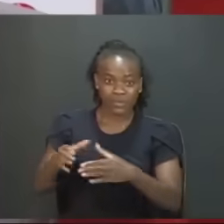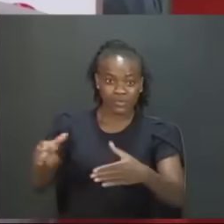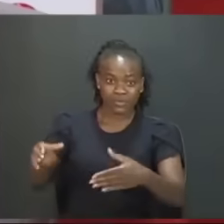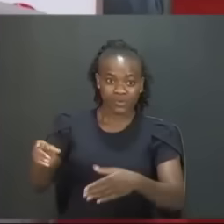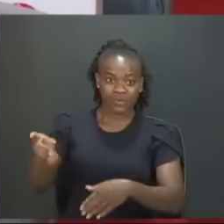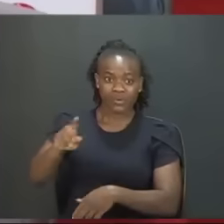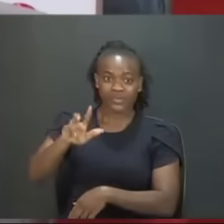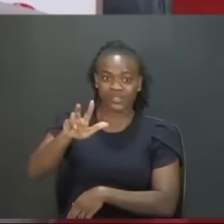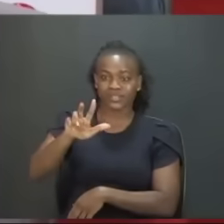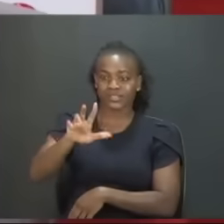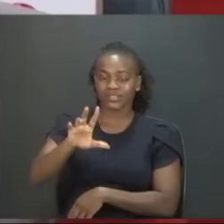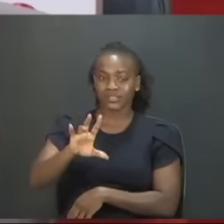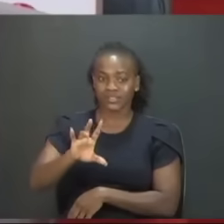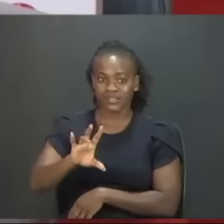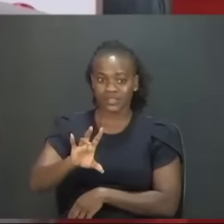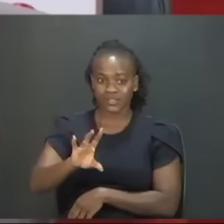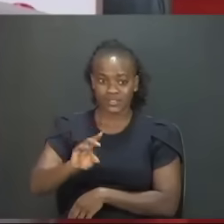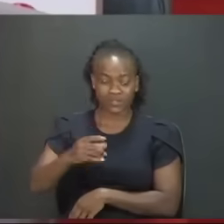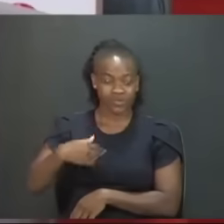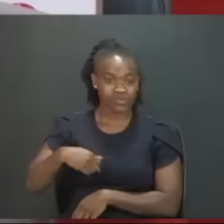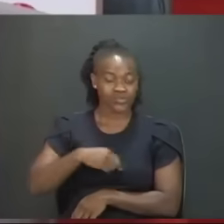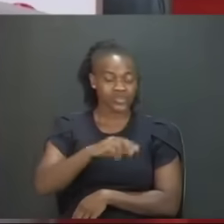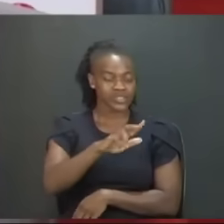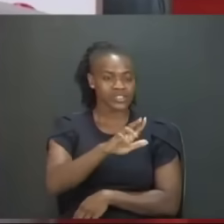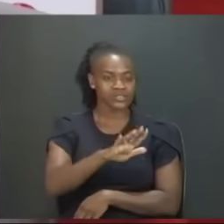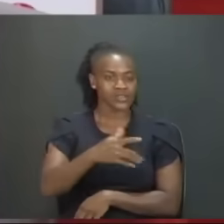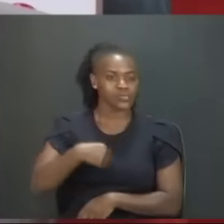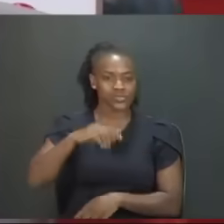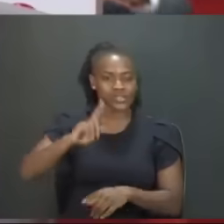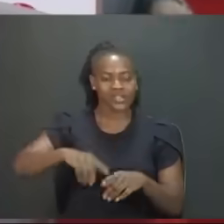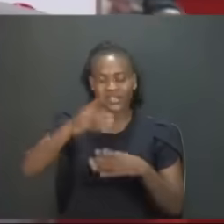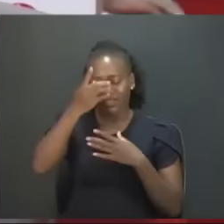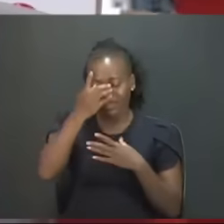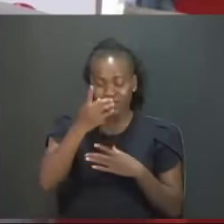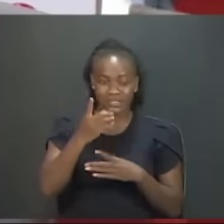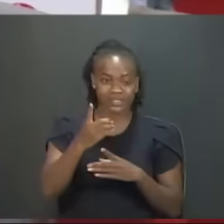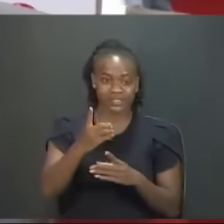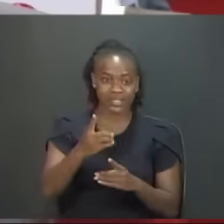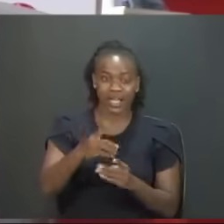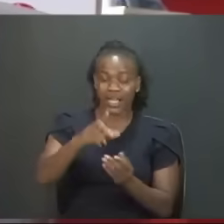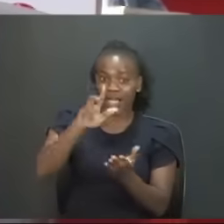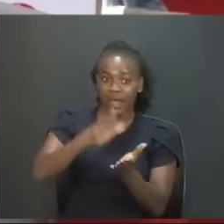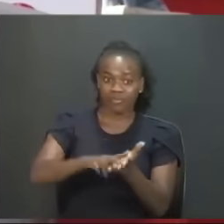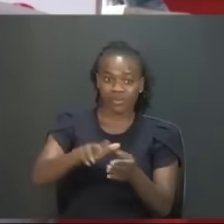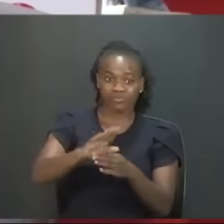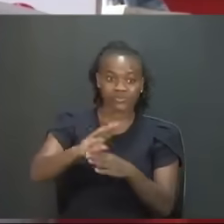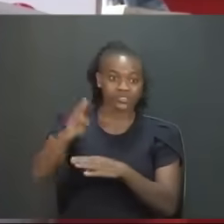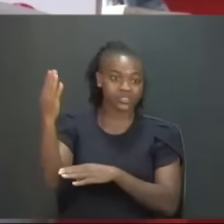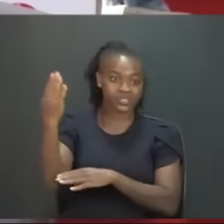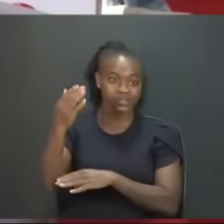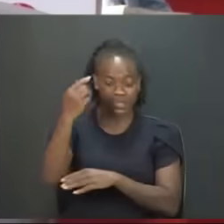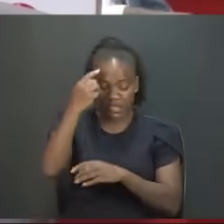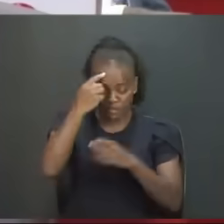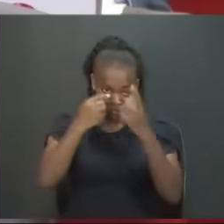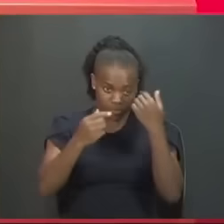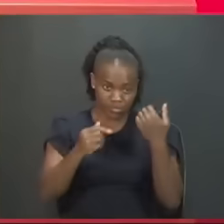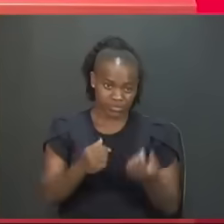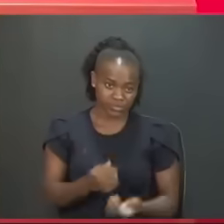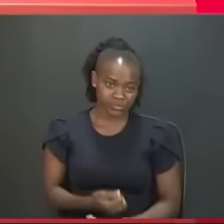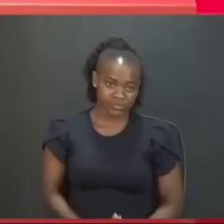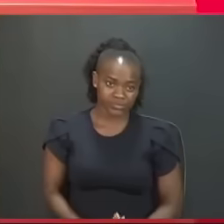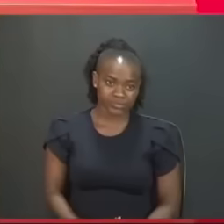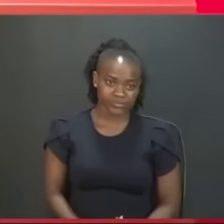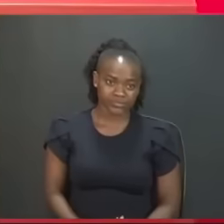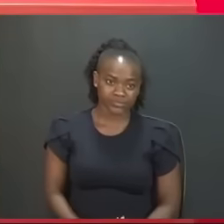Honorable Habib. We cannot take that decision Honorable in Habib. the approval of the business statement. Honorable Habib. Because we don't. I think